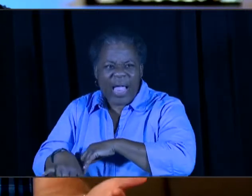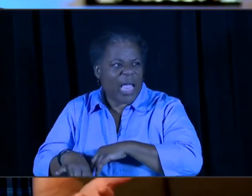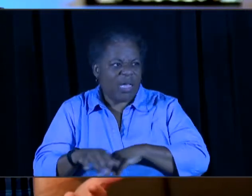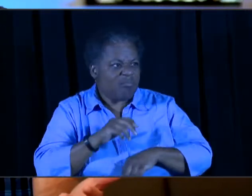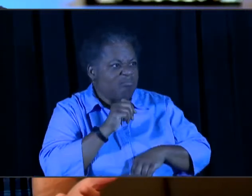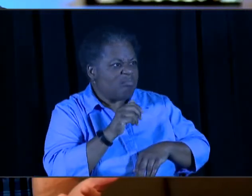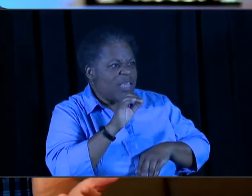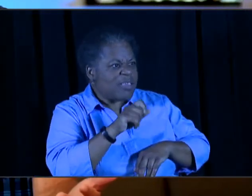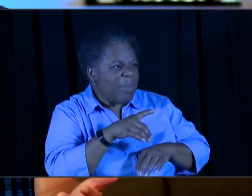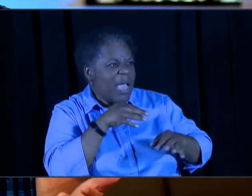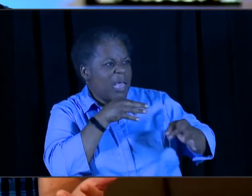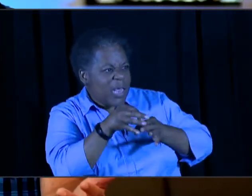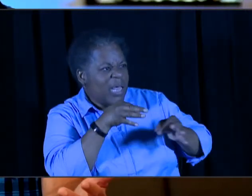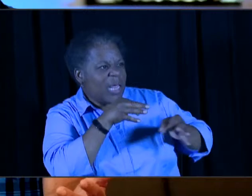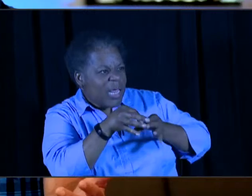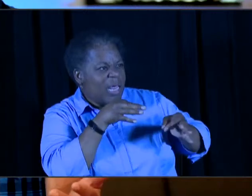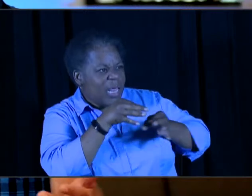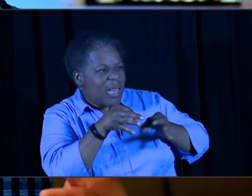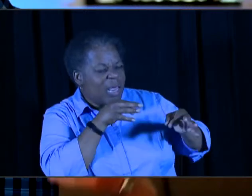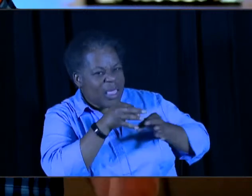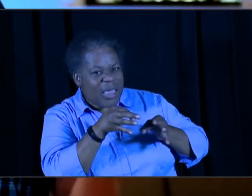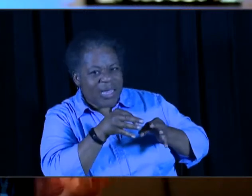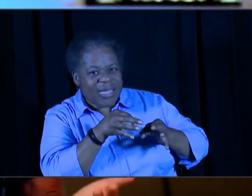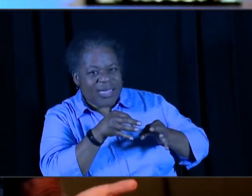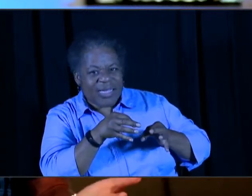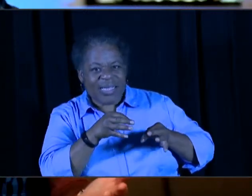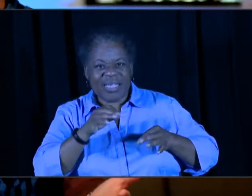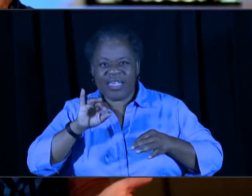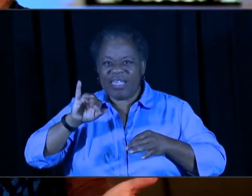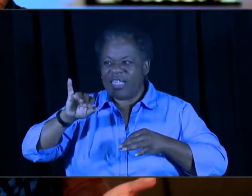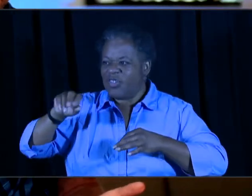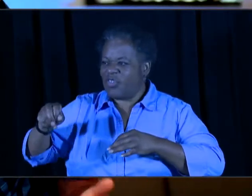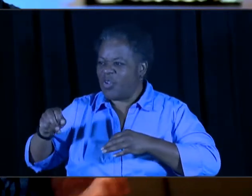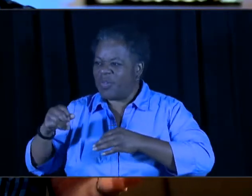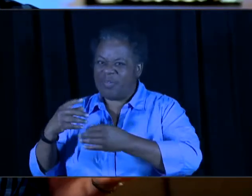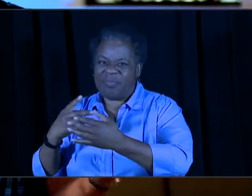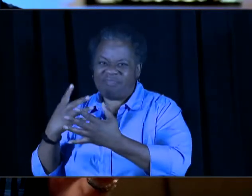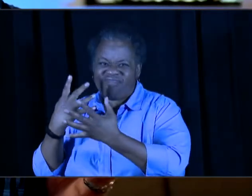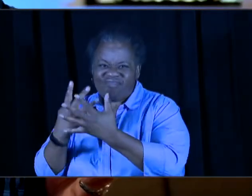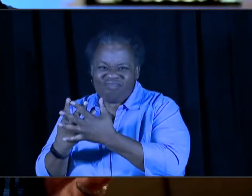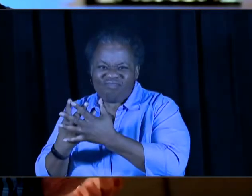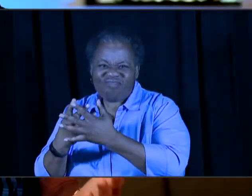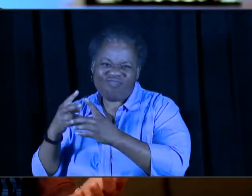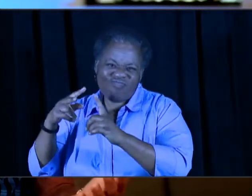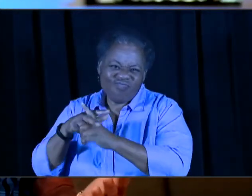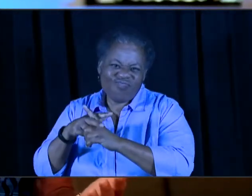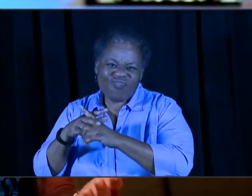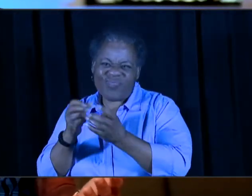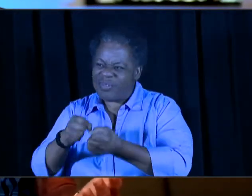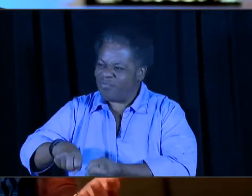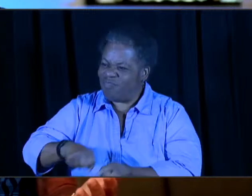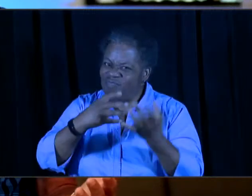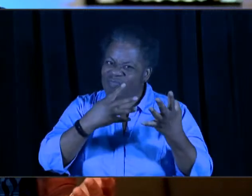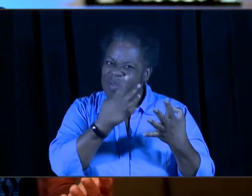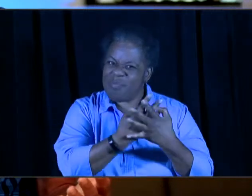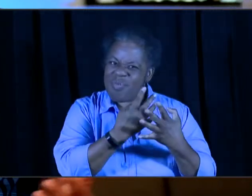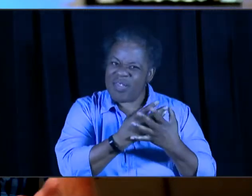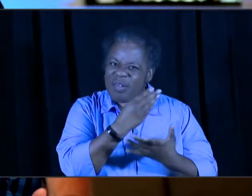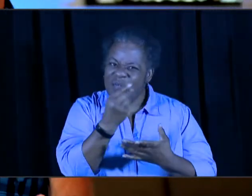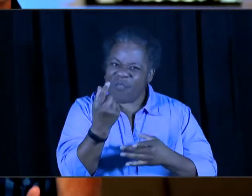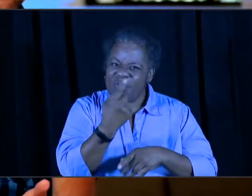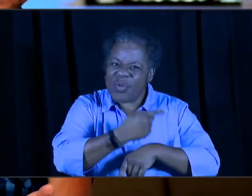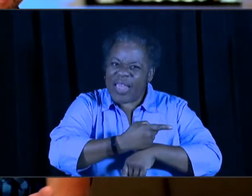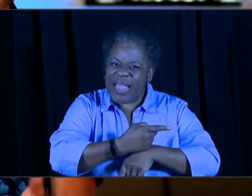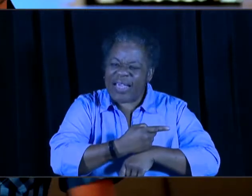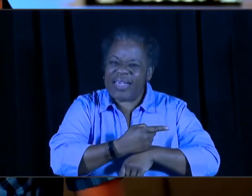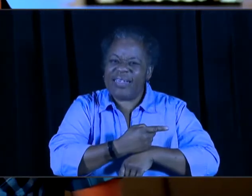trying to explain themselves. Joseph locks them up for a few days, maybe to think about what he's going to do next. Then